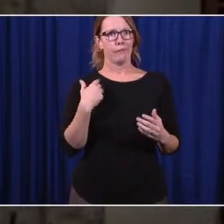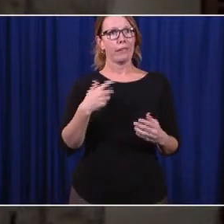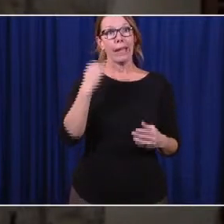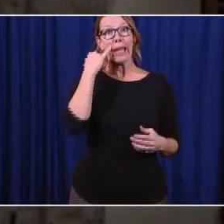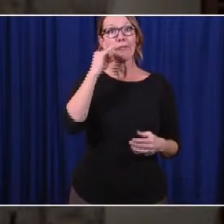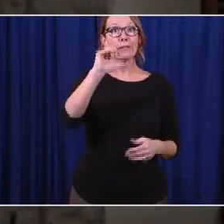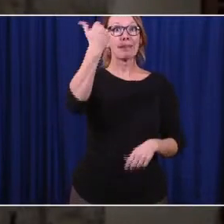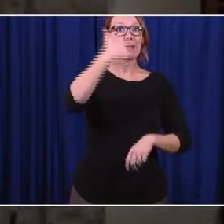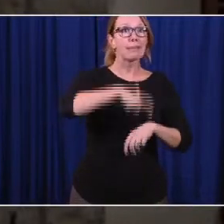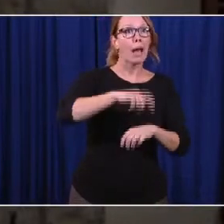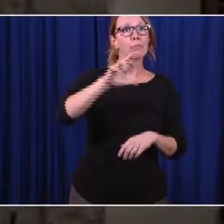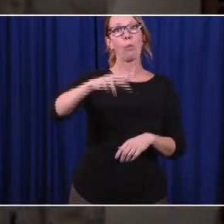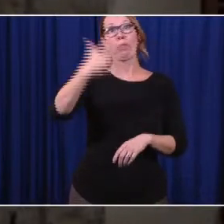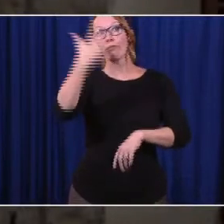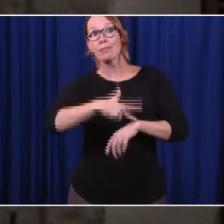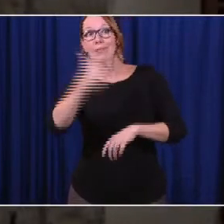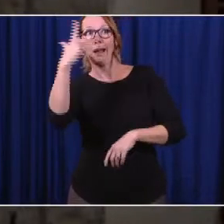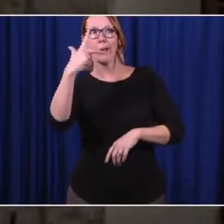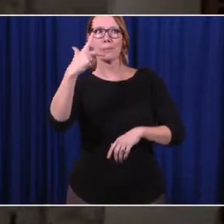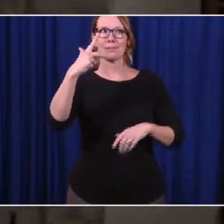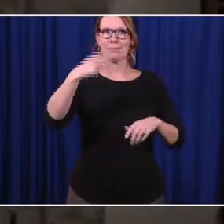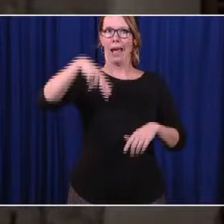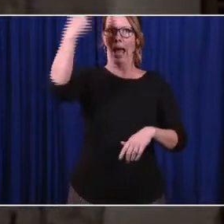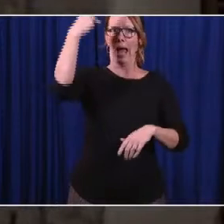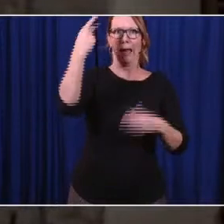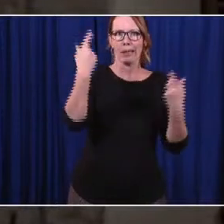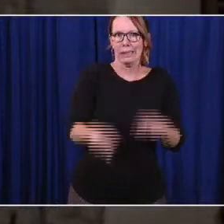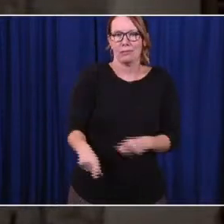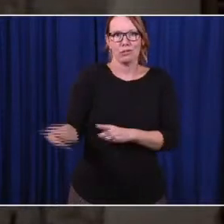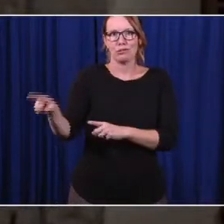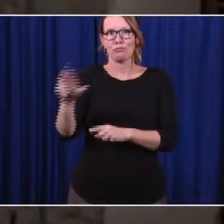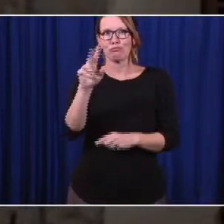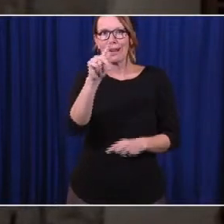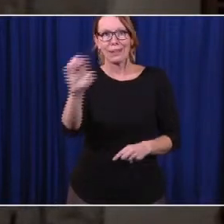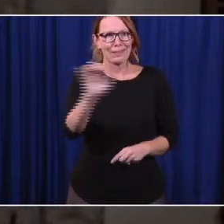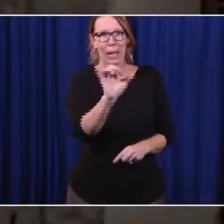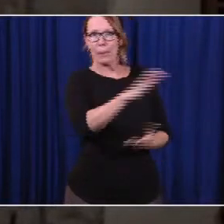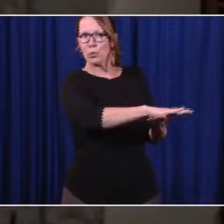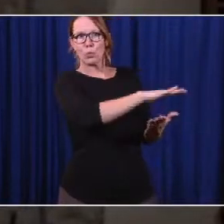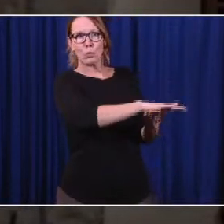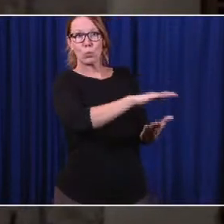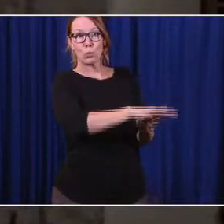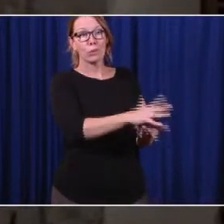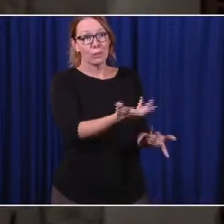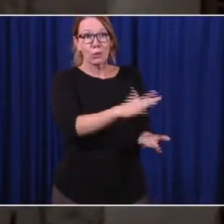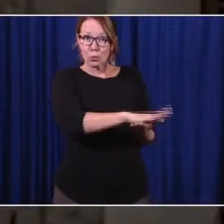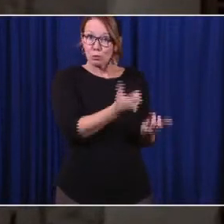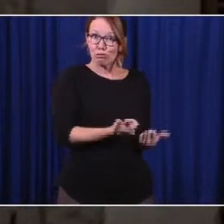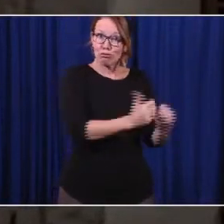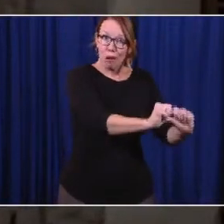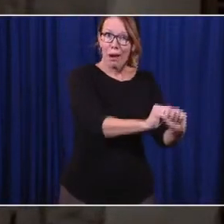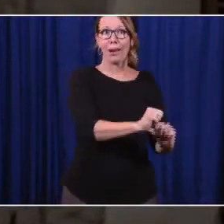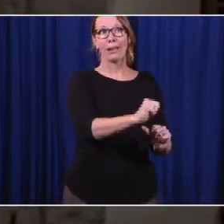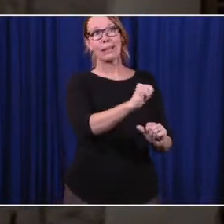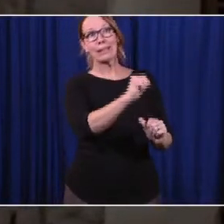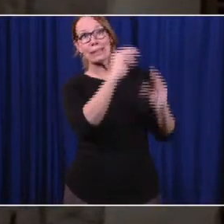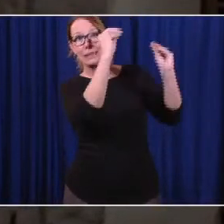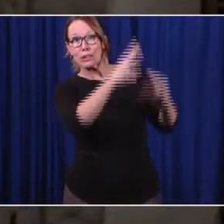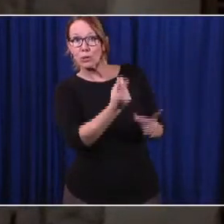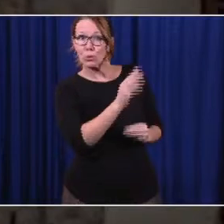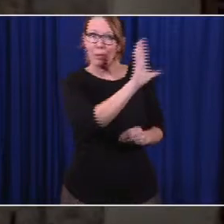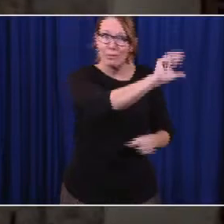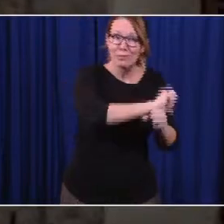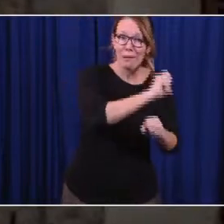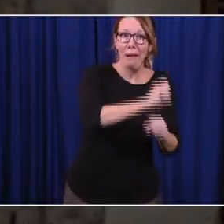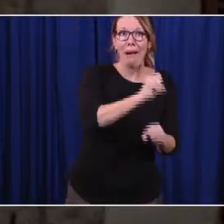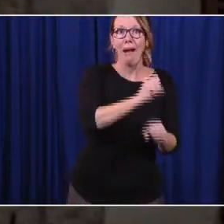or 4 times, it's the same problem with schools. And schools are doing a good job. Teachers are doing a good job.